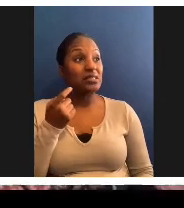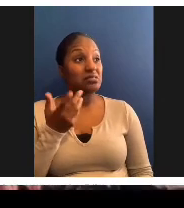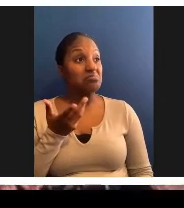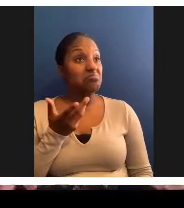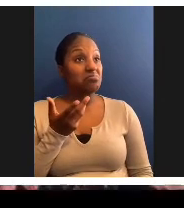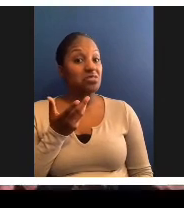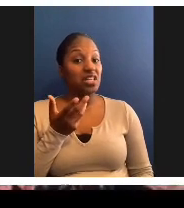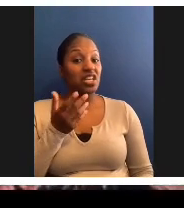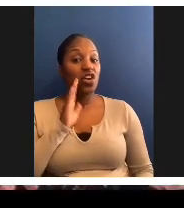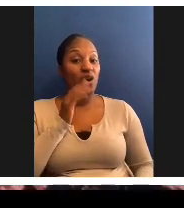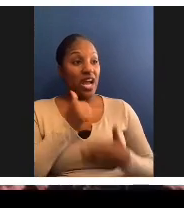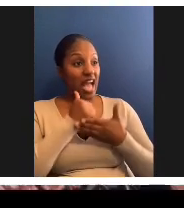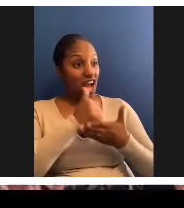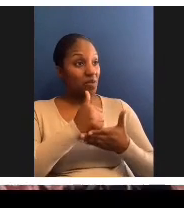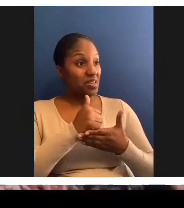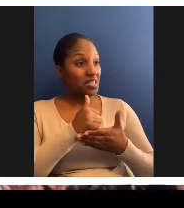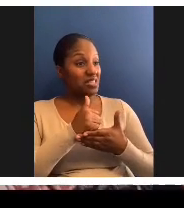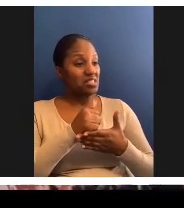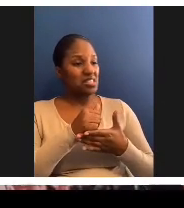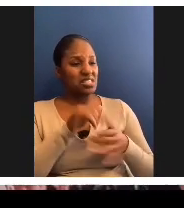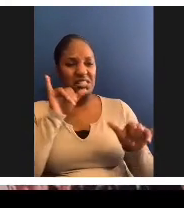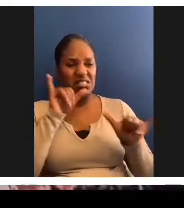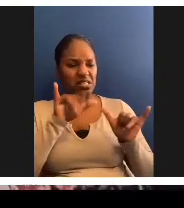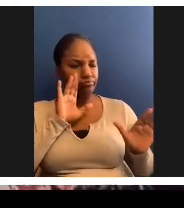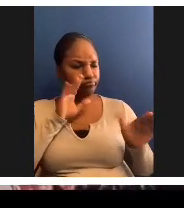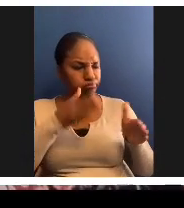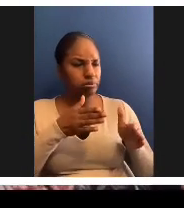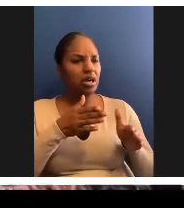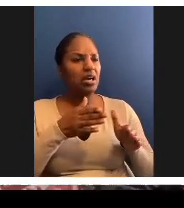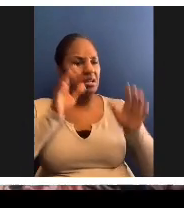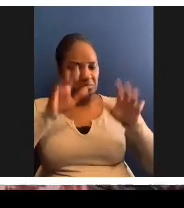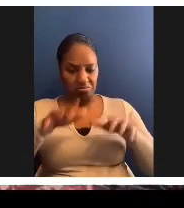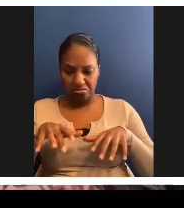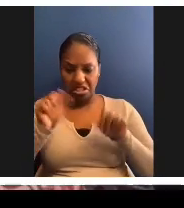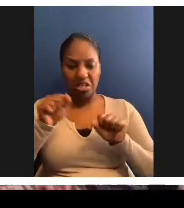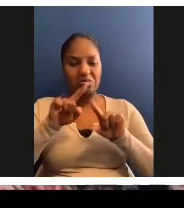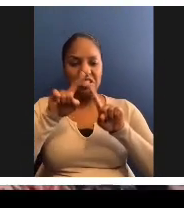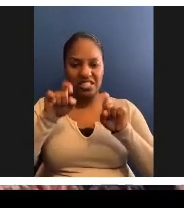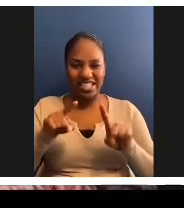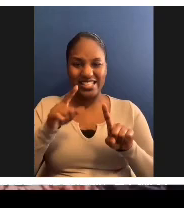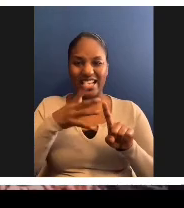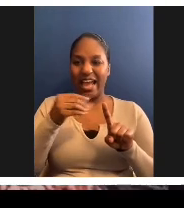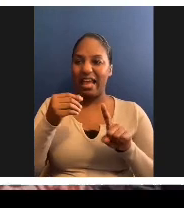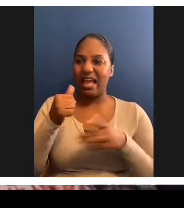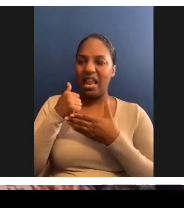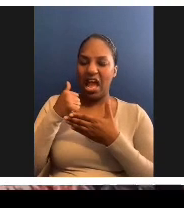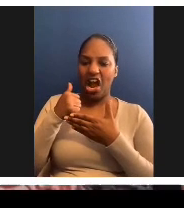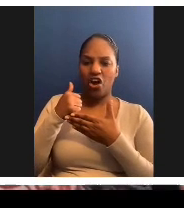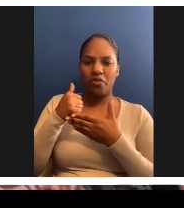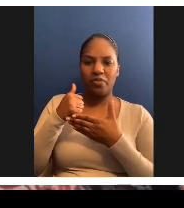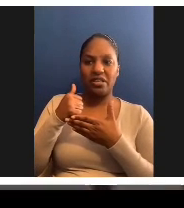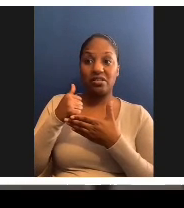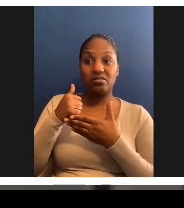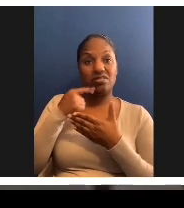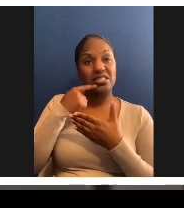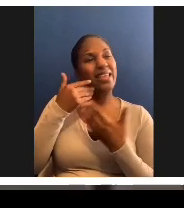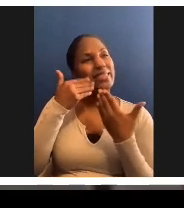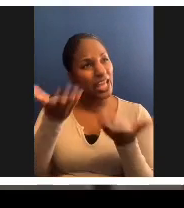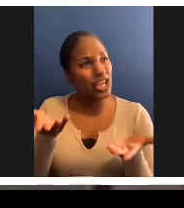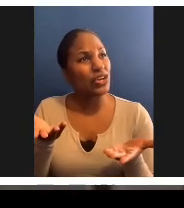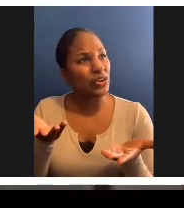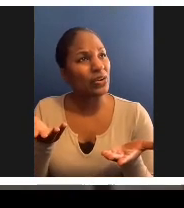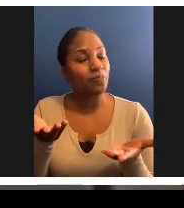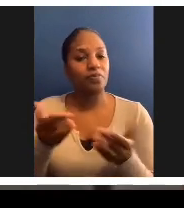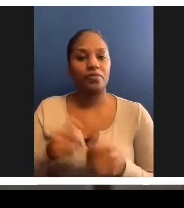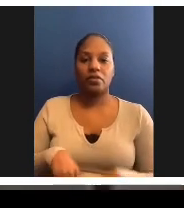it helped me stay on task, helps me take tests, and helps me say thank you. Anna has straight